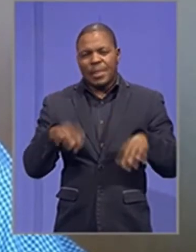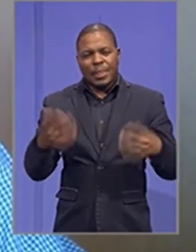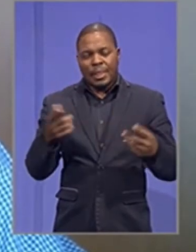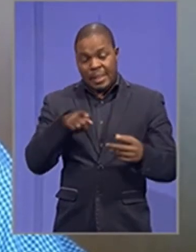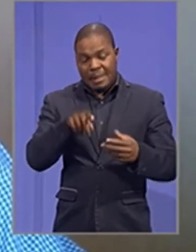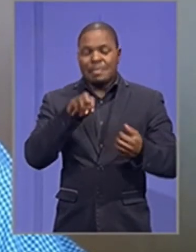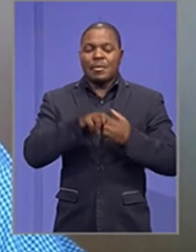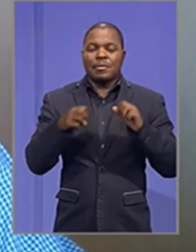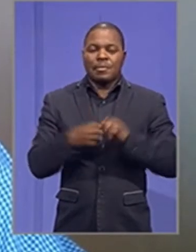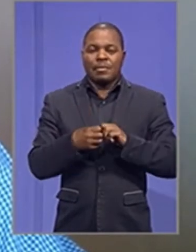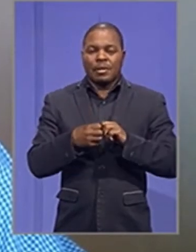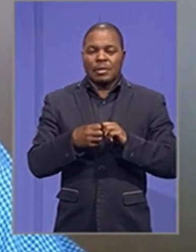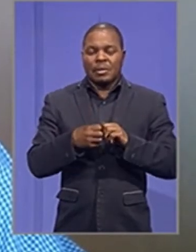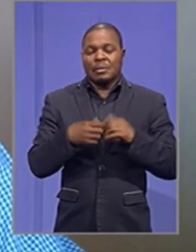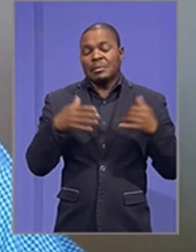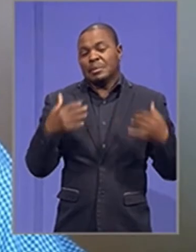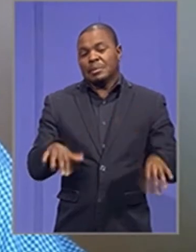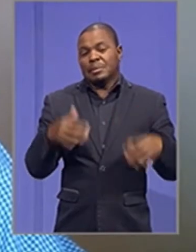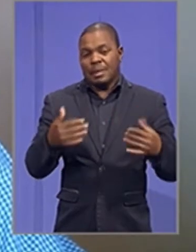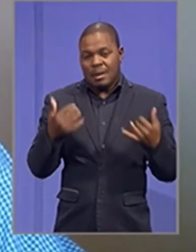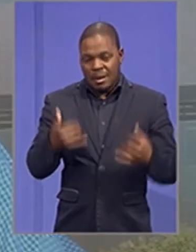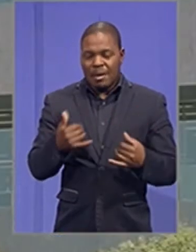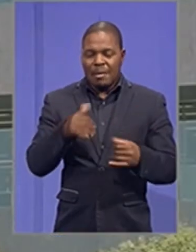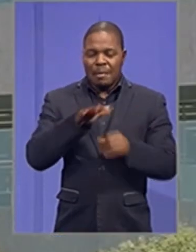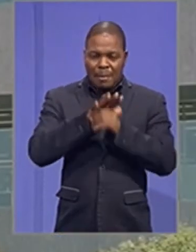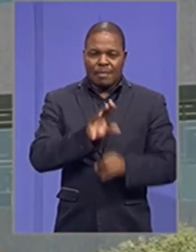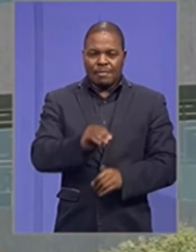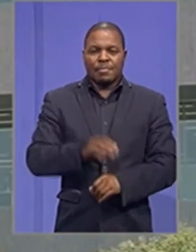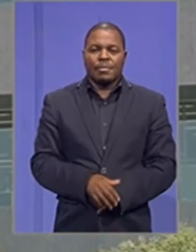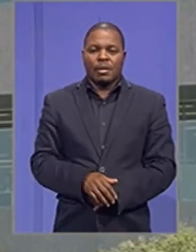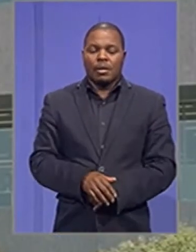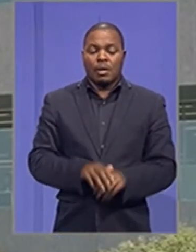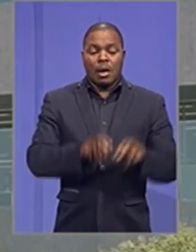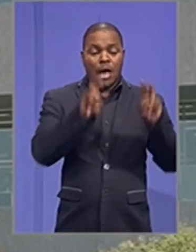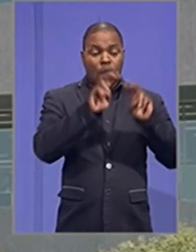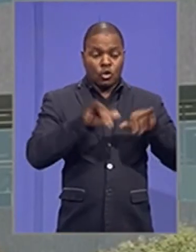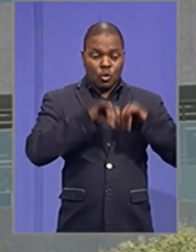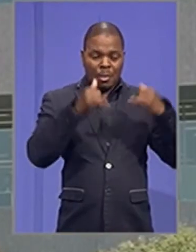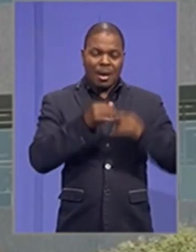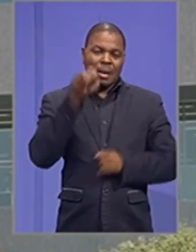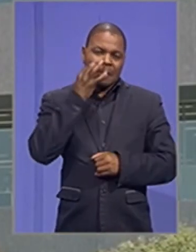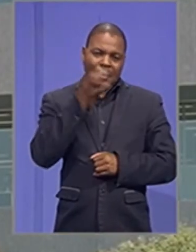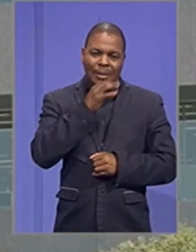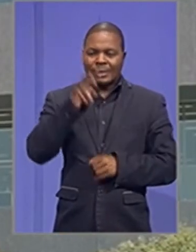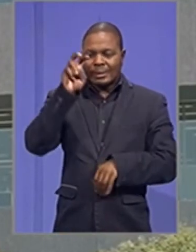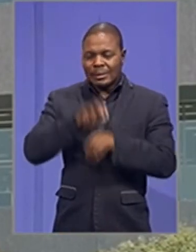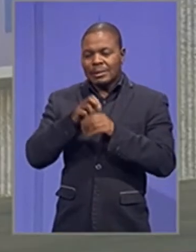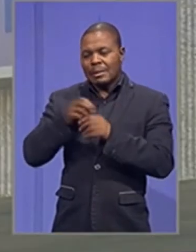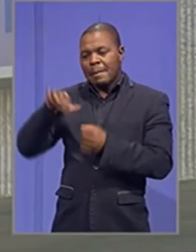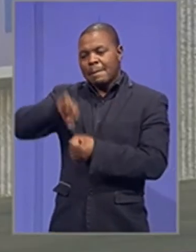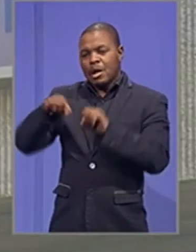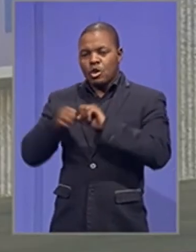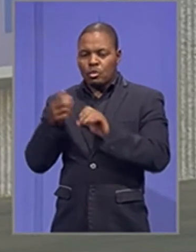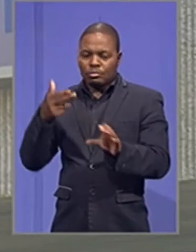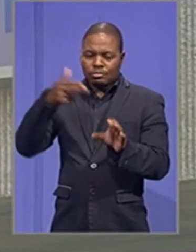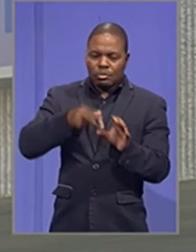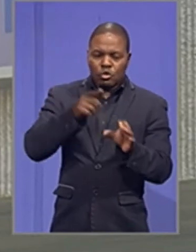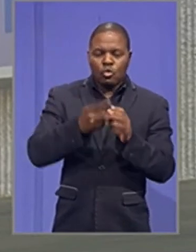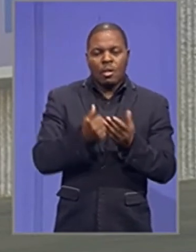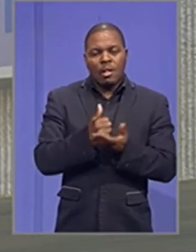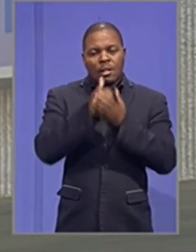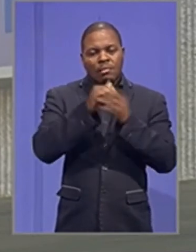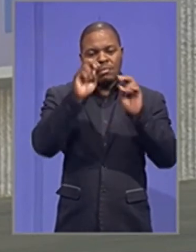facing significant constraints. Eskom e boletse ha ena le kgaello ya diesel e sebedisetswang ho fehla